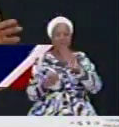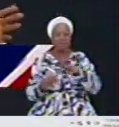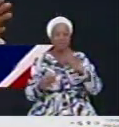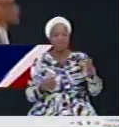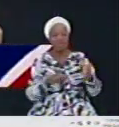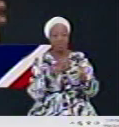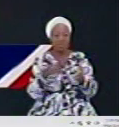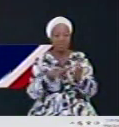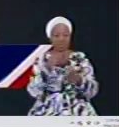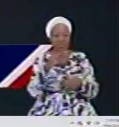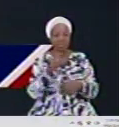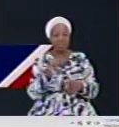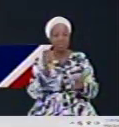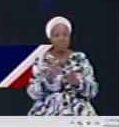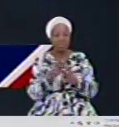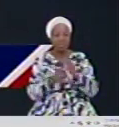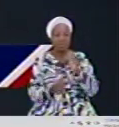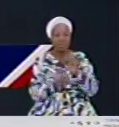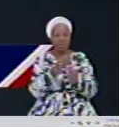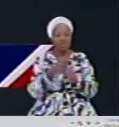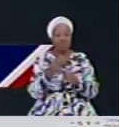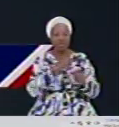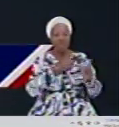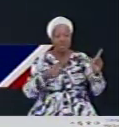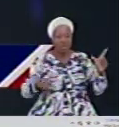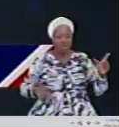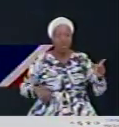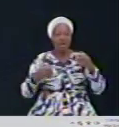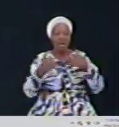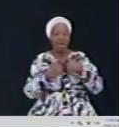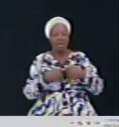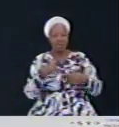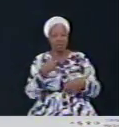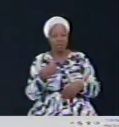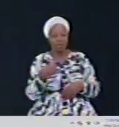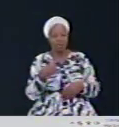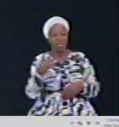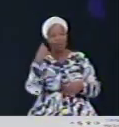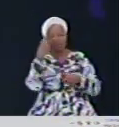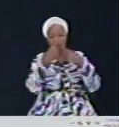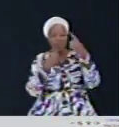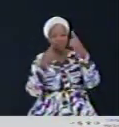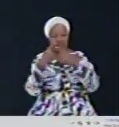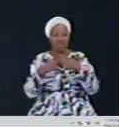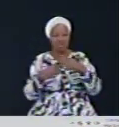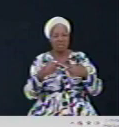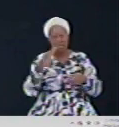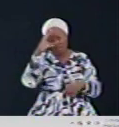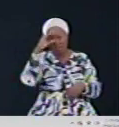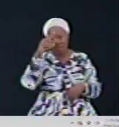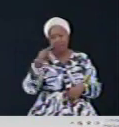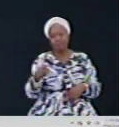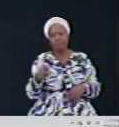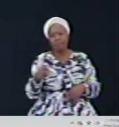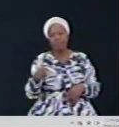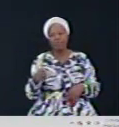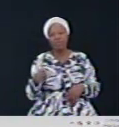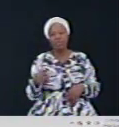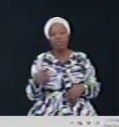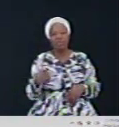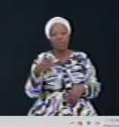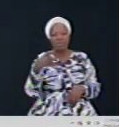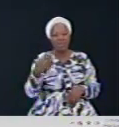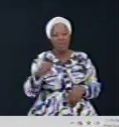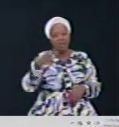the word which the Lord has spoken concerning him. The virgin,